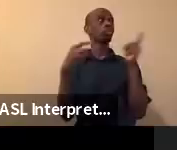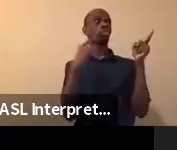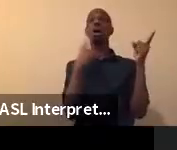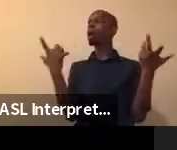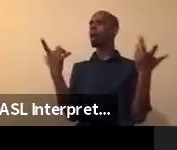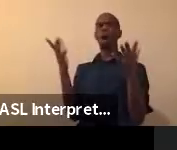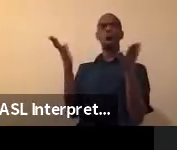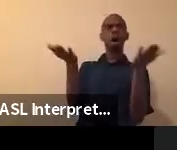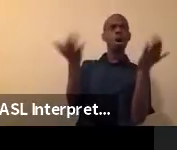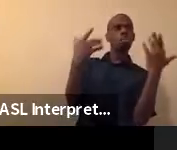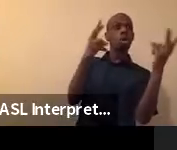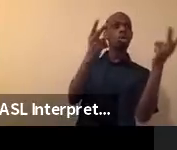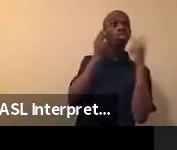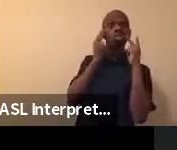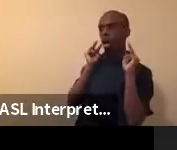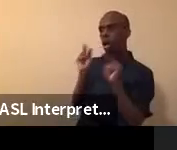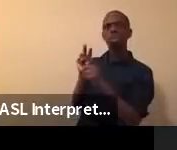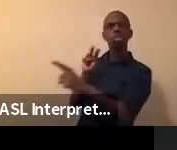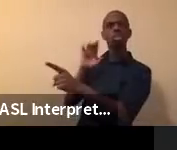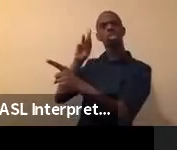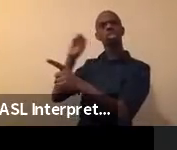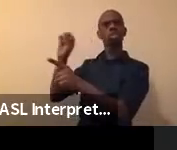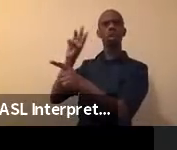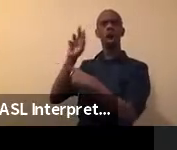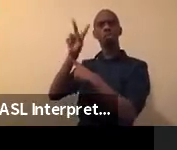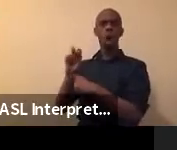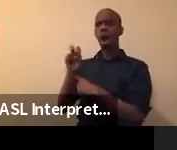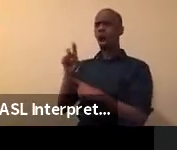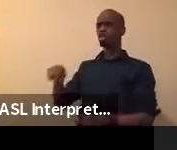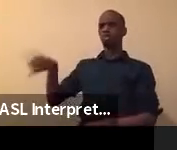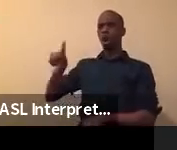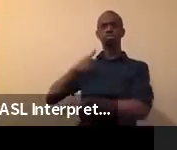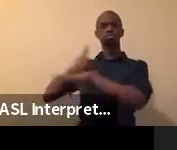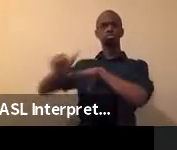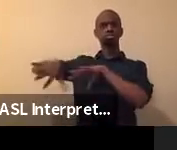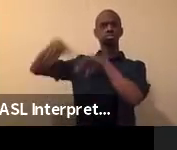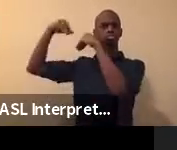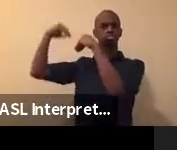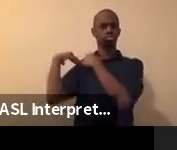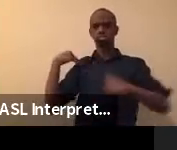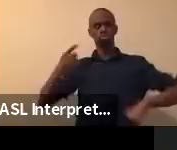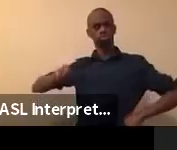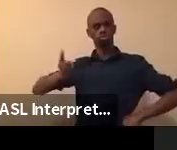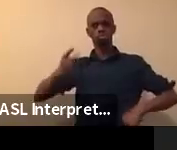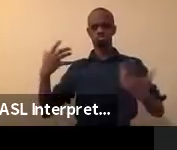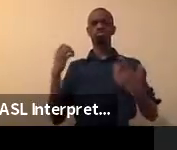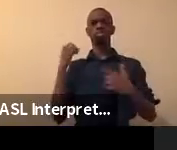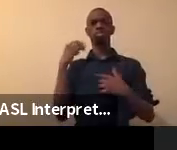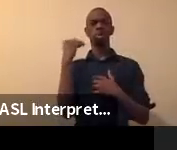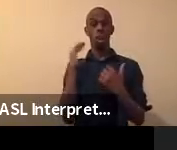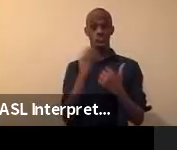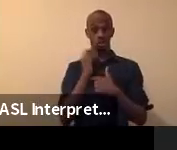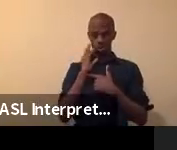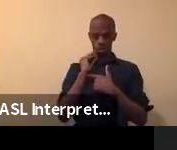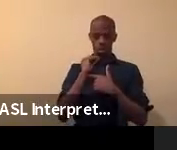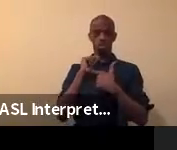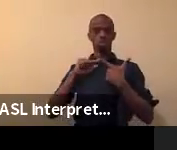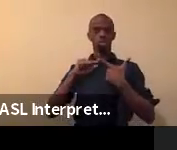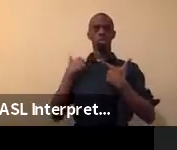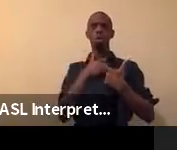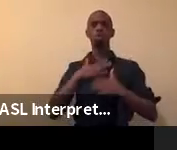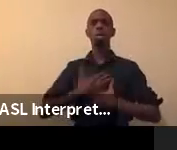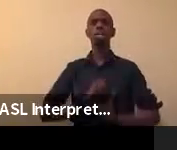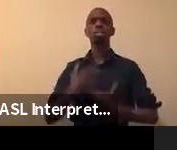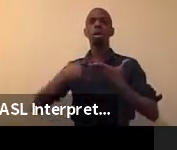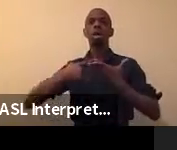a question, what do we do with our grievances, and what do we do with the violence that we experience, and wanting to talk about it, right? Instead of having to bottle it in.